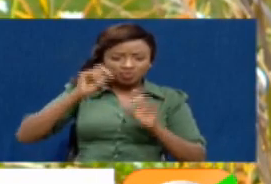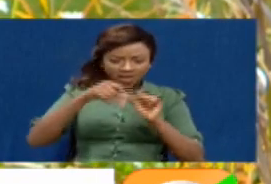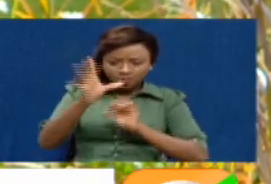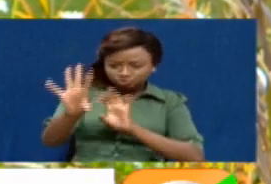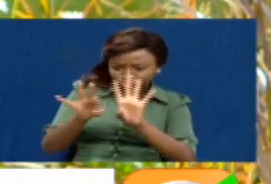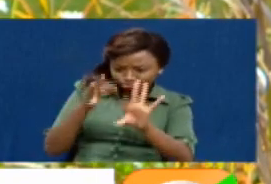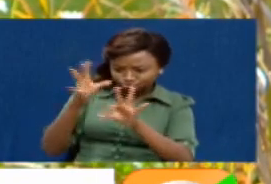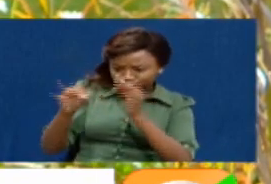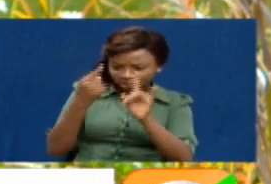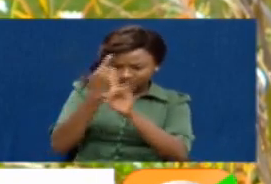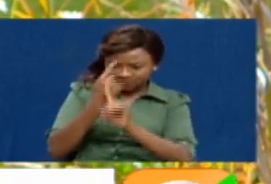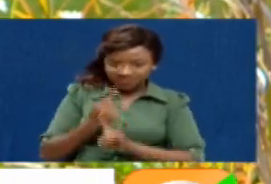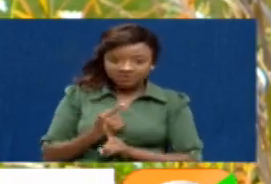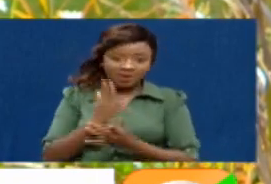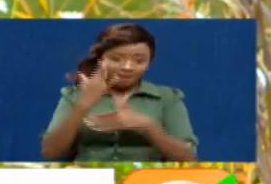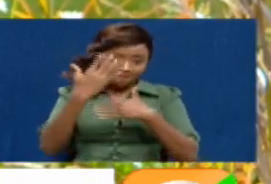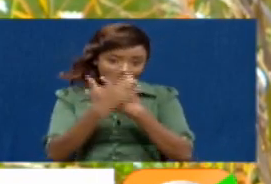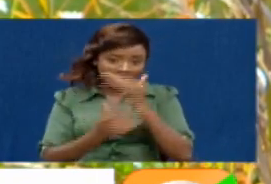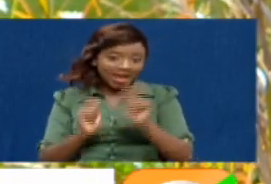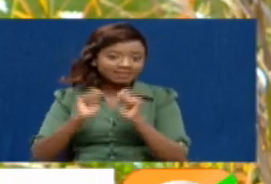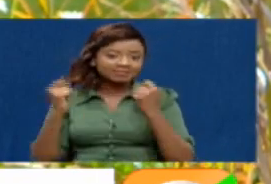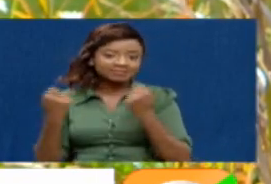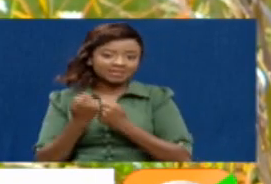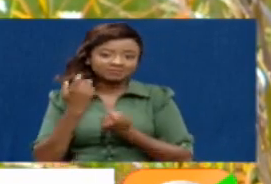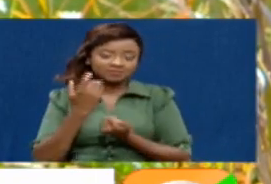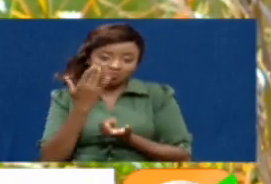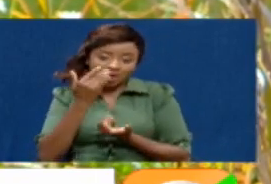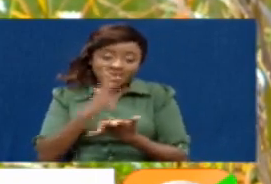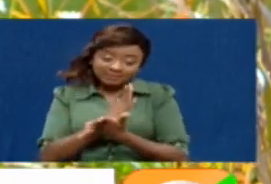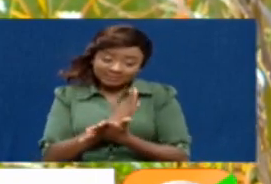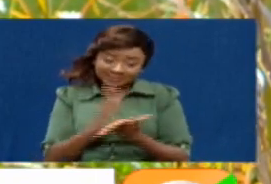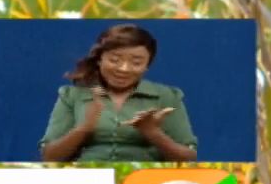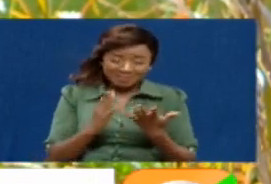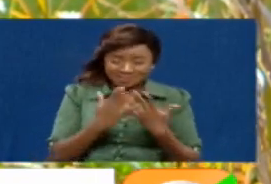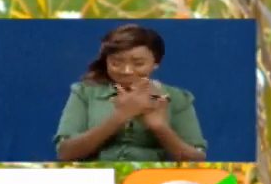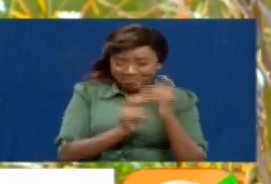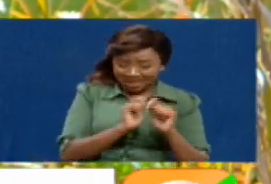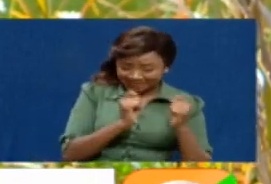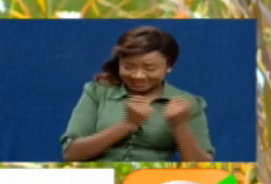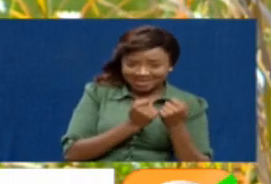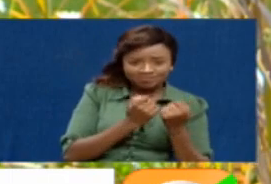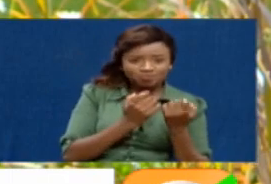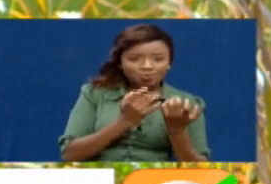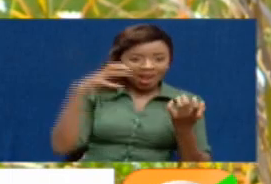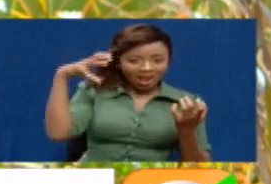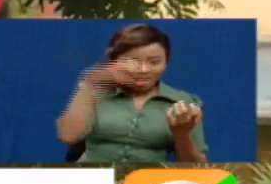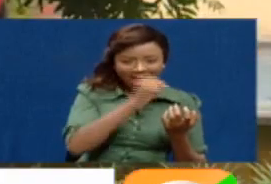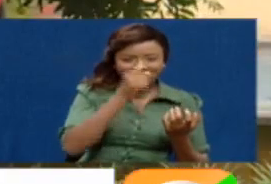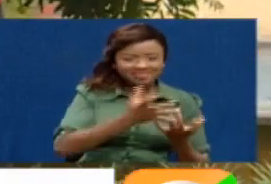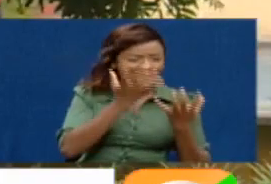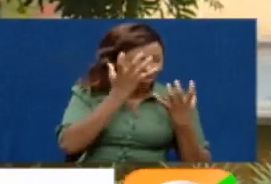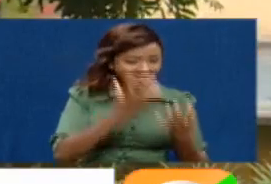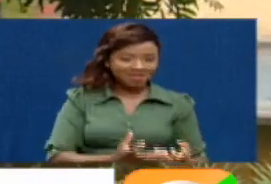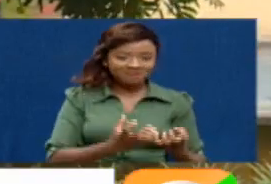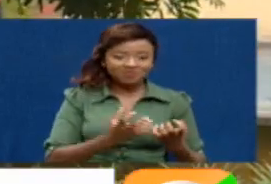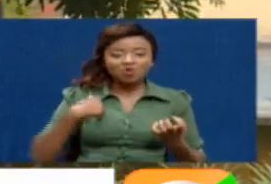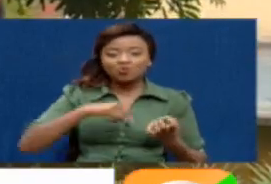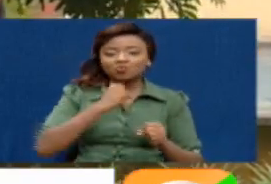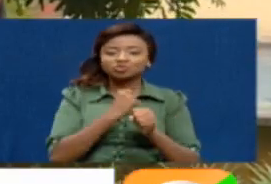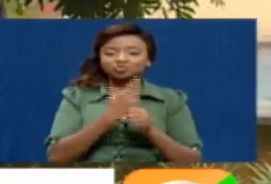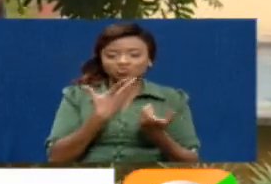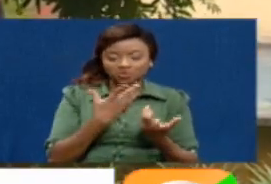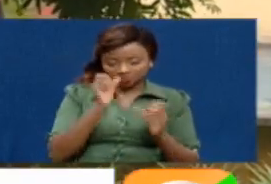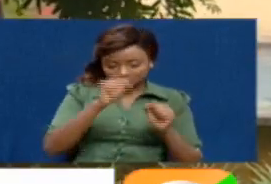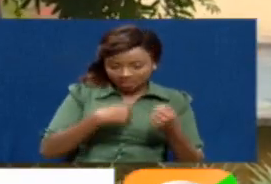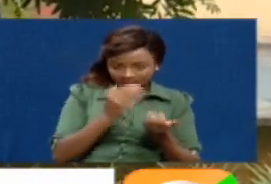that exist, because some blood shortages are in certain blood types, the rarer ones. So we have, you know, that band of and cohort